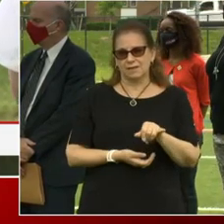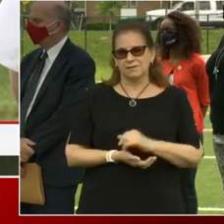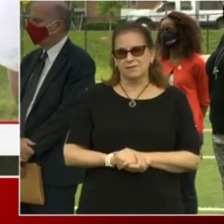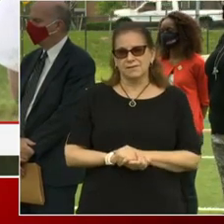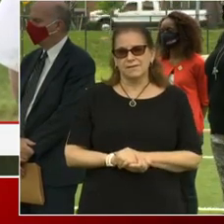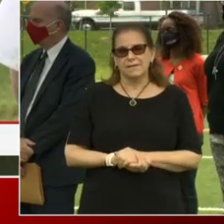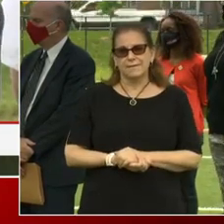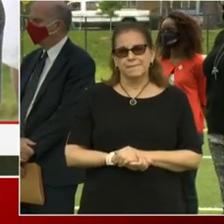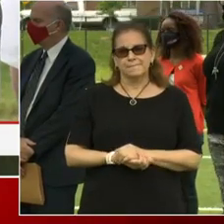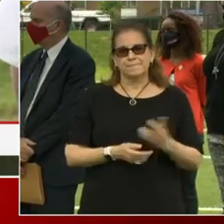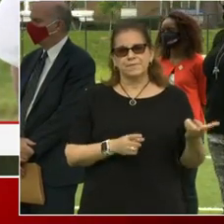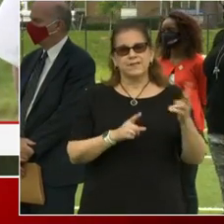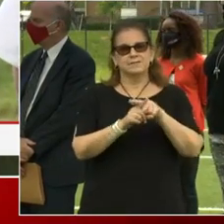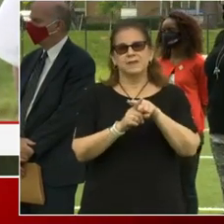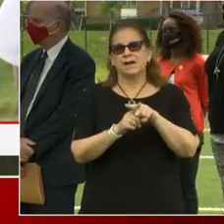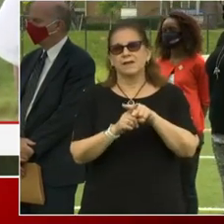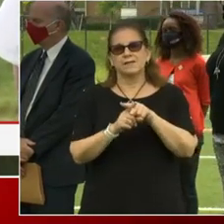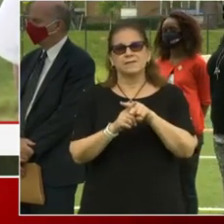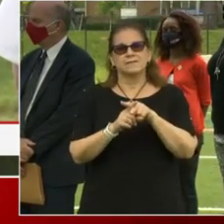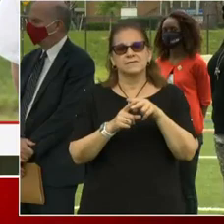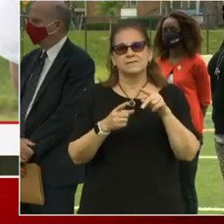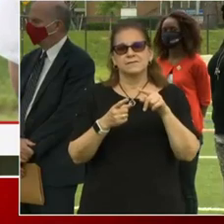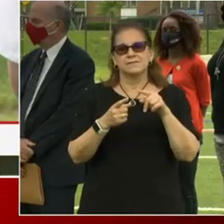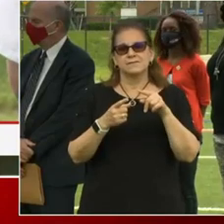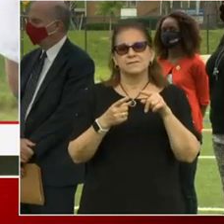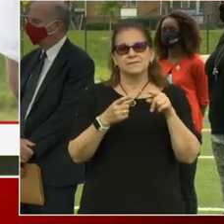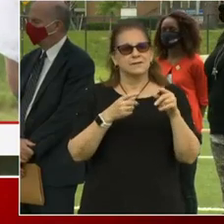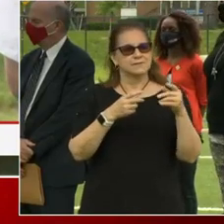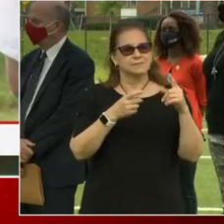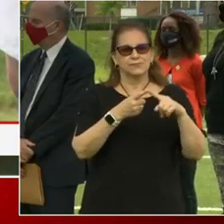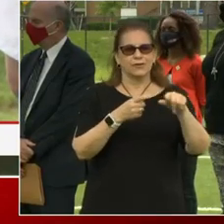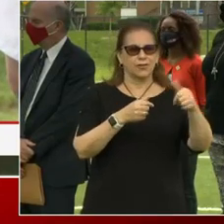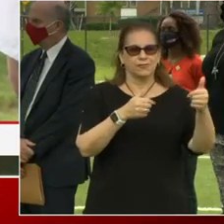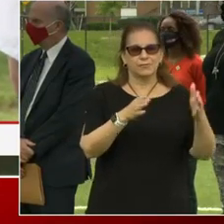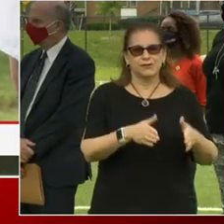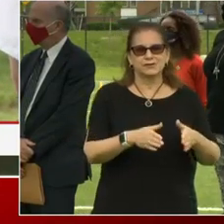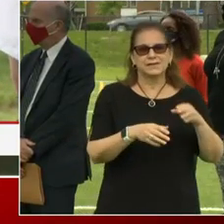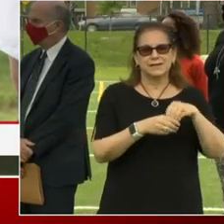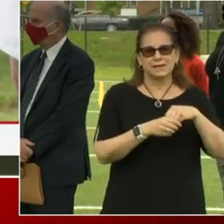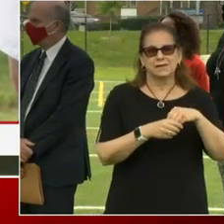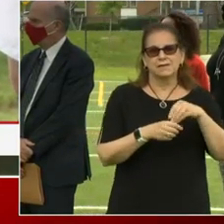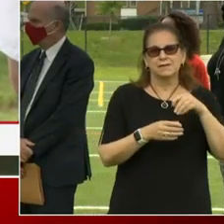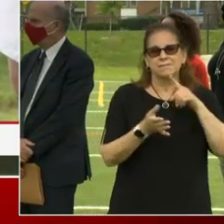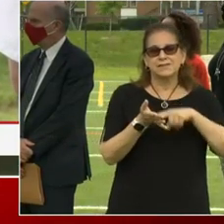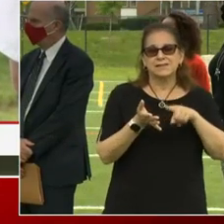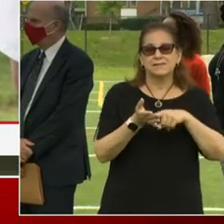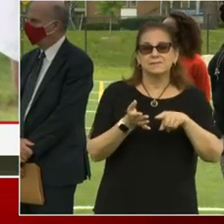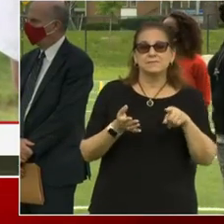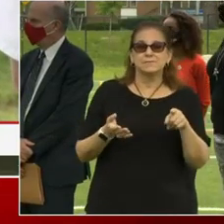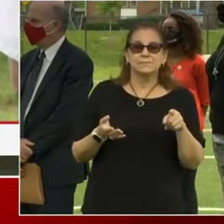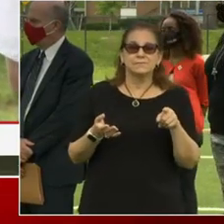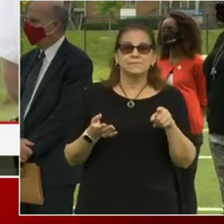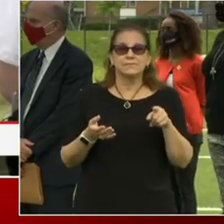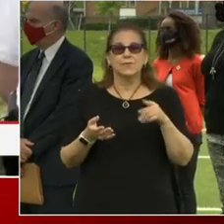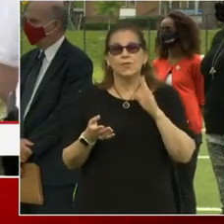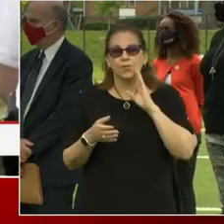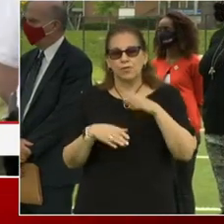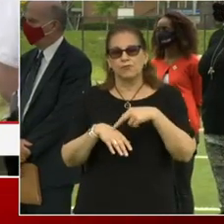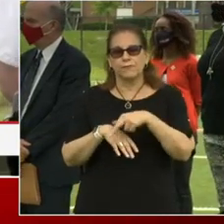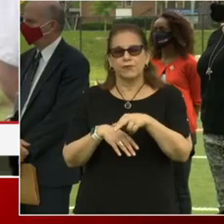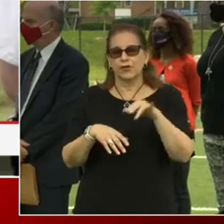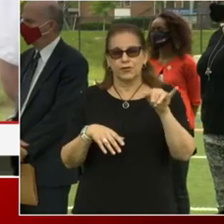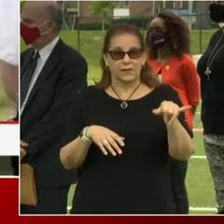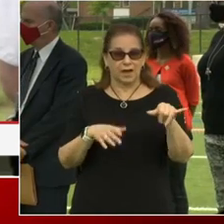issued a report to say that she found no crimes, and she was referring it to